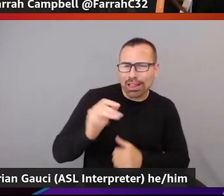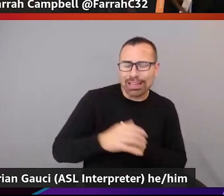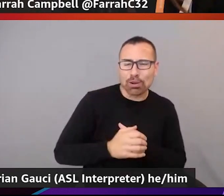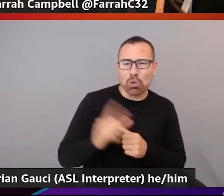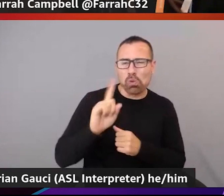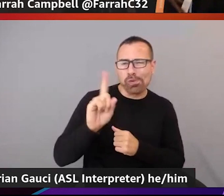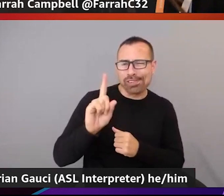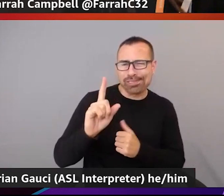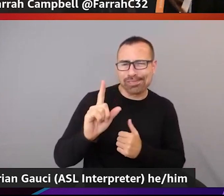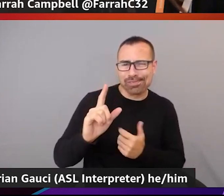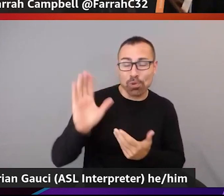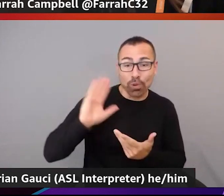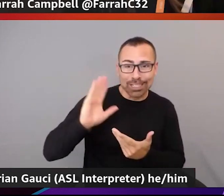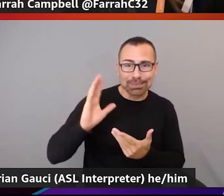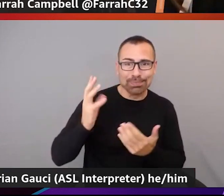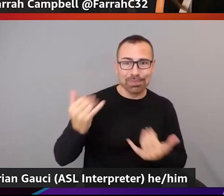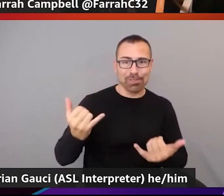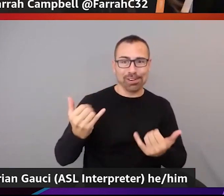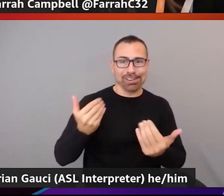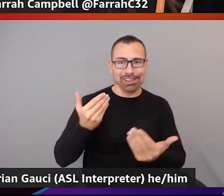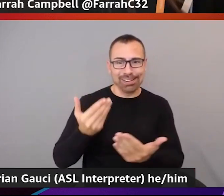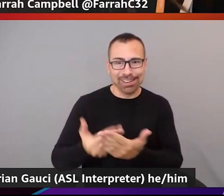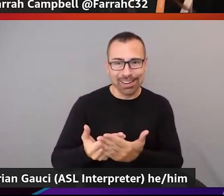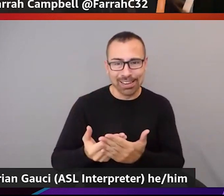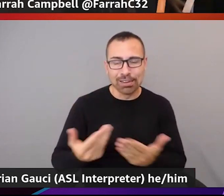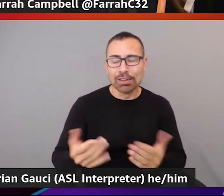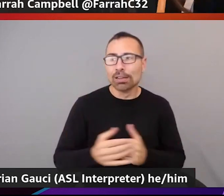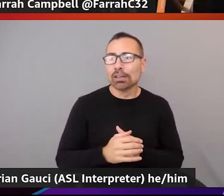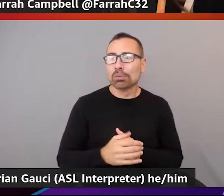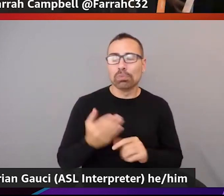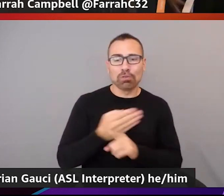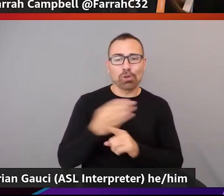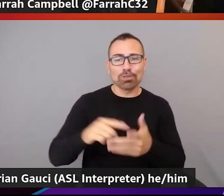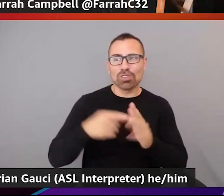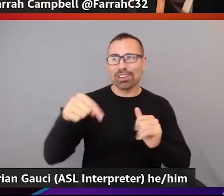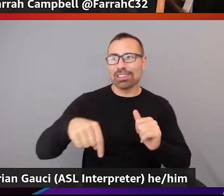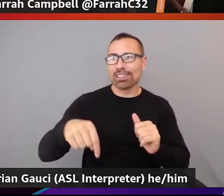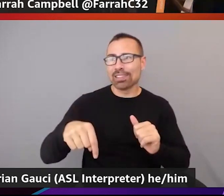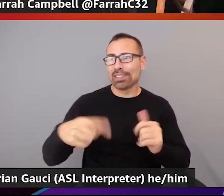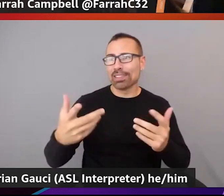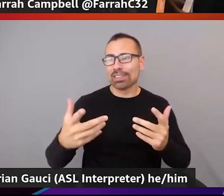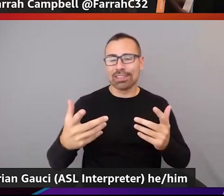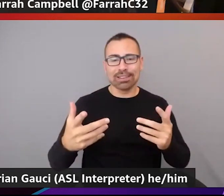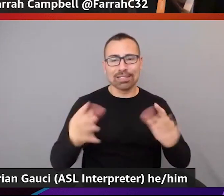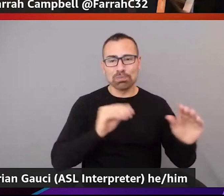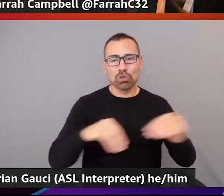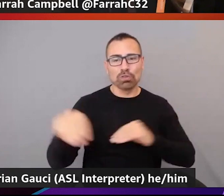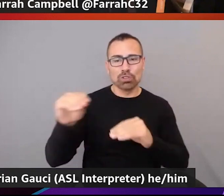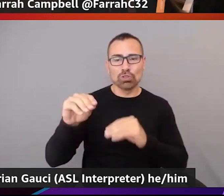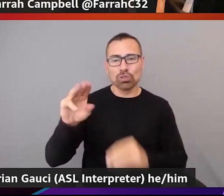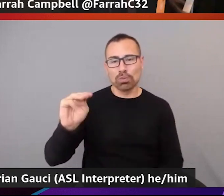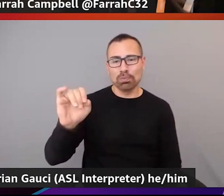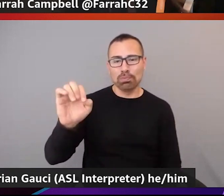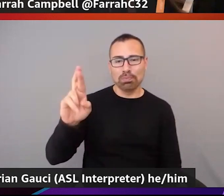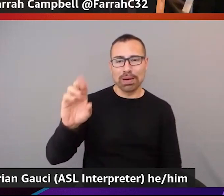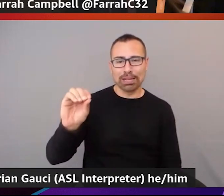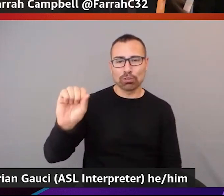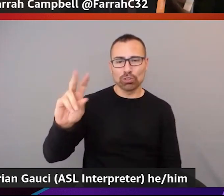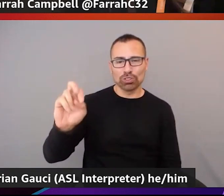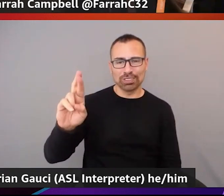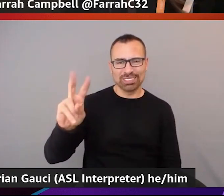Bill was before you started this move to microservices. I believe is what we're going to be talking about. Is that